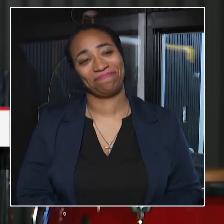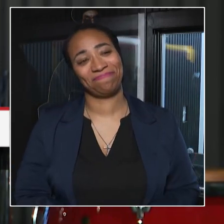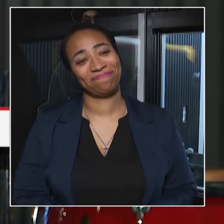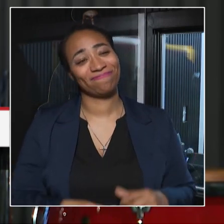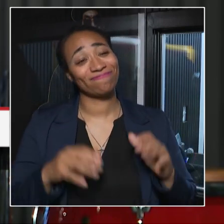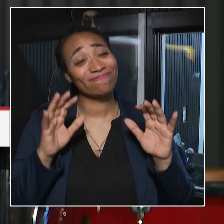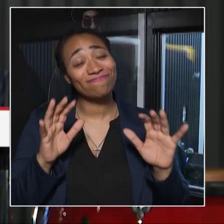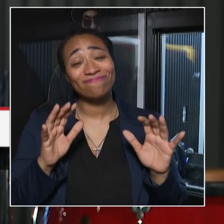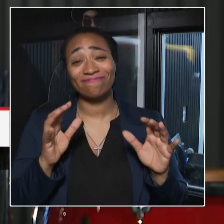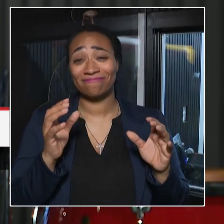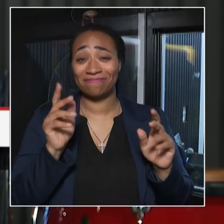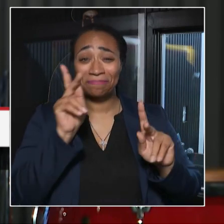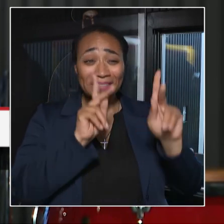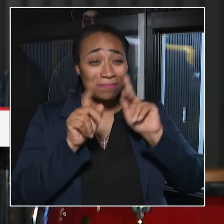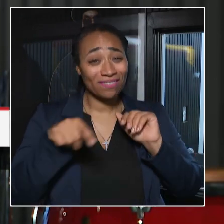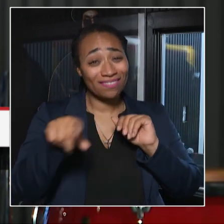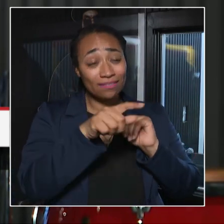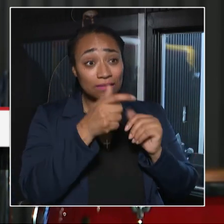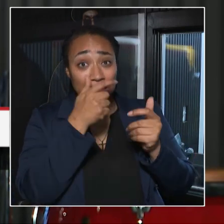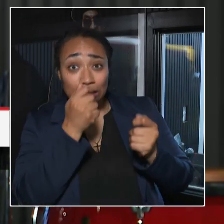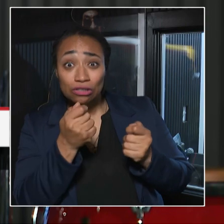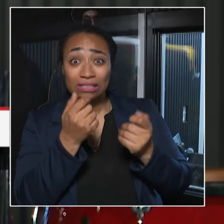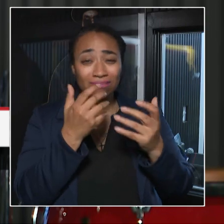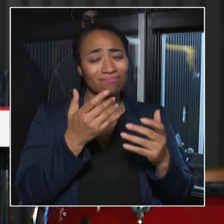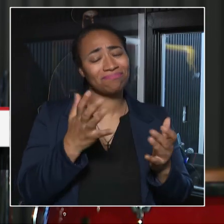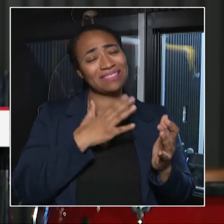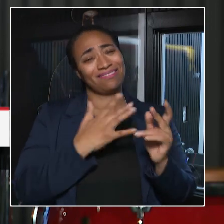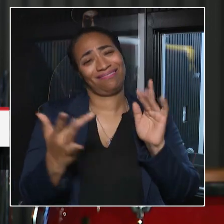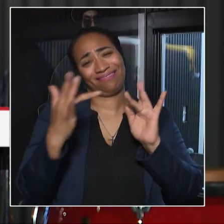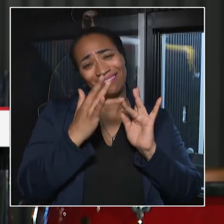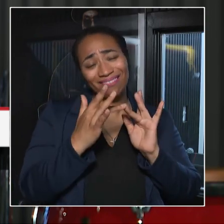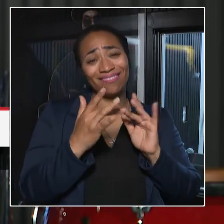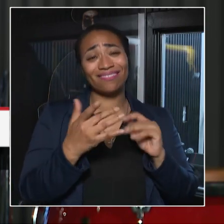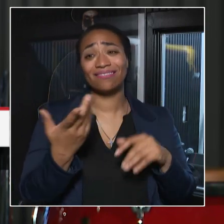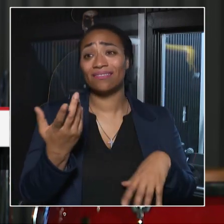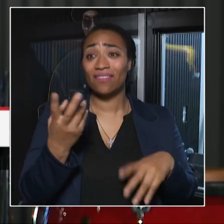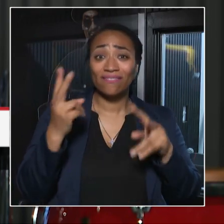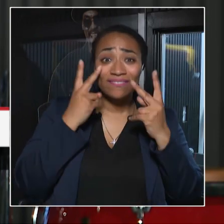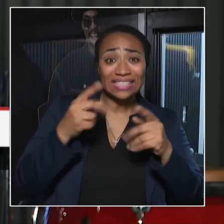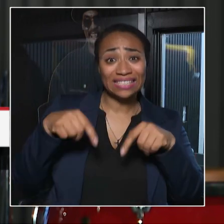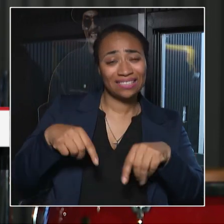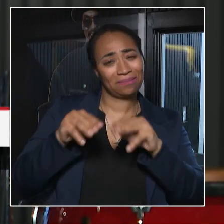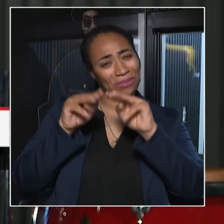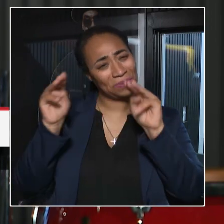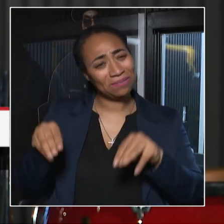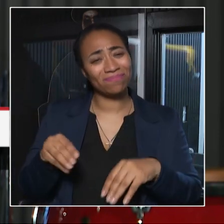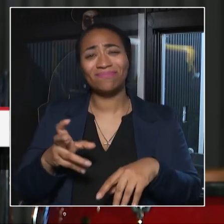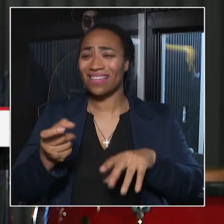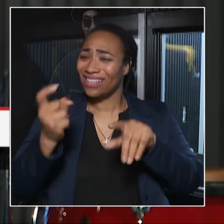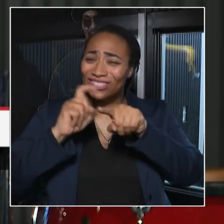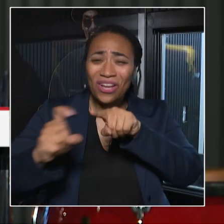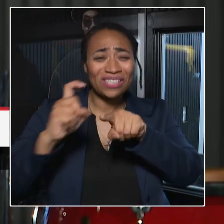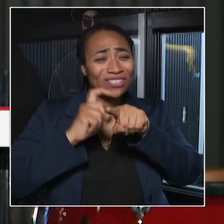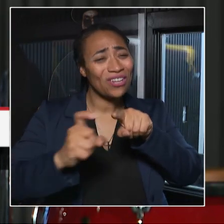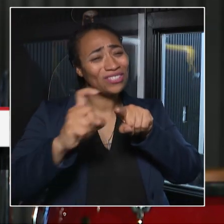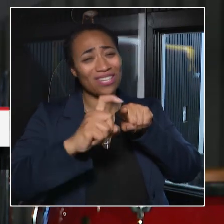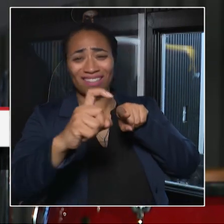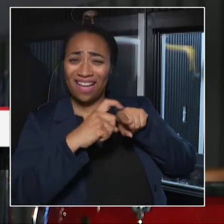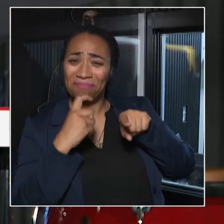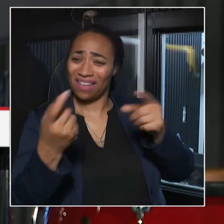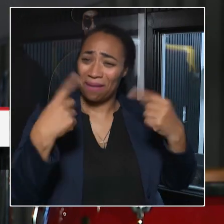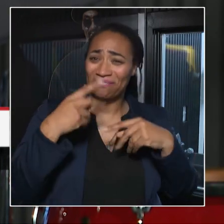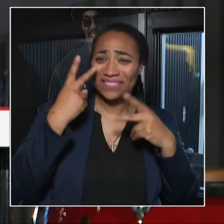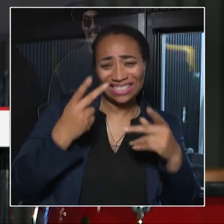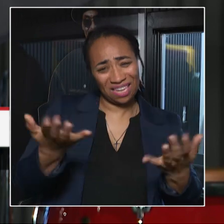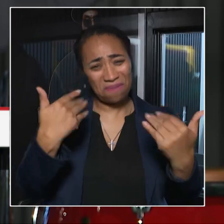in the museum from around the world. They call every single day, phone off the hook. And that's going to bleed into the other businesses around